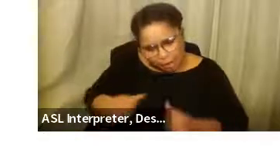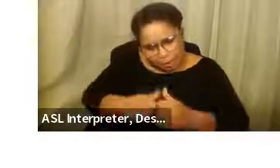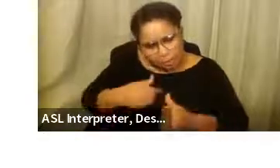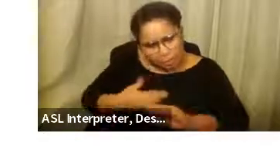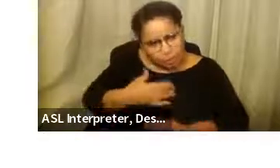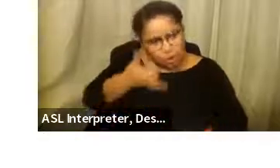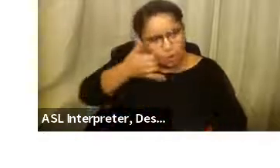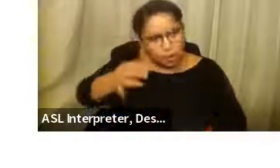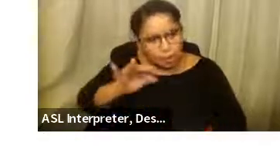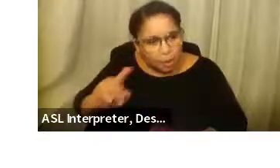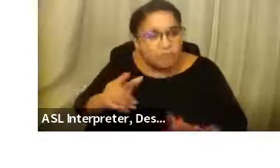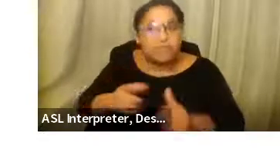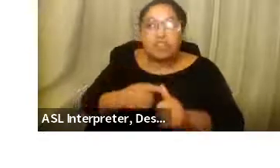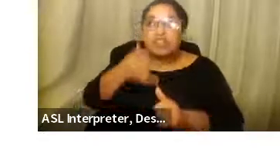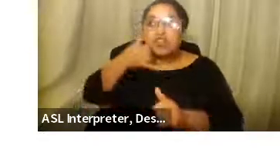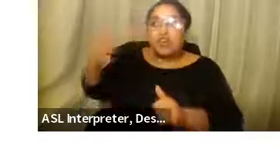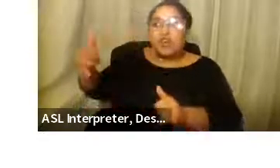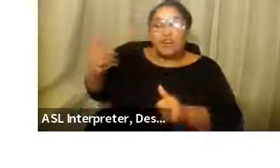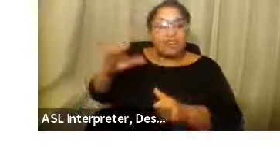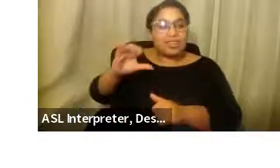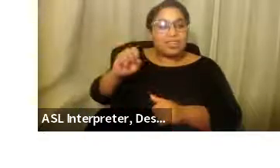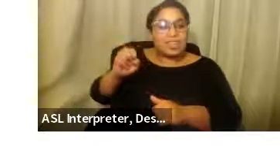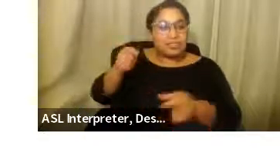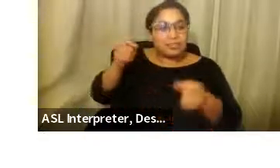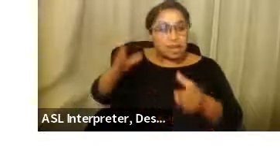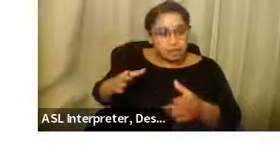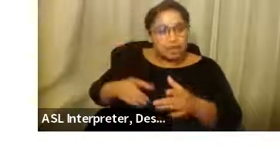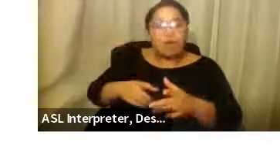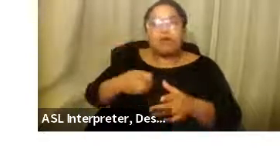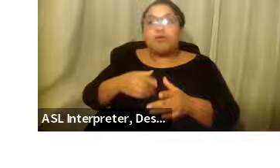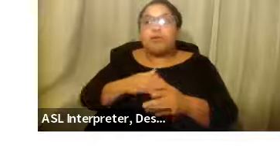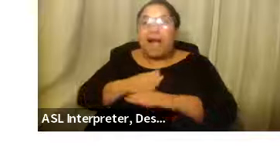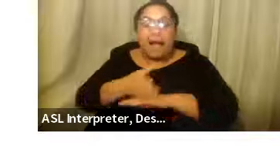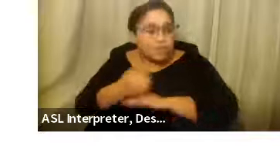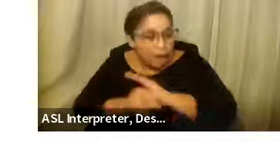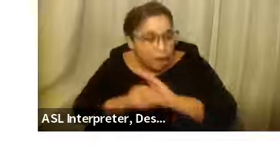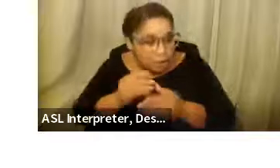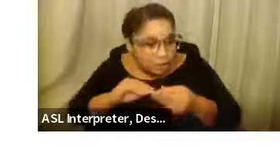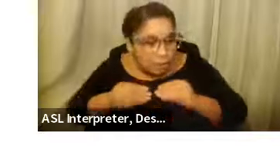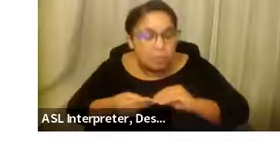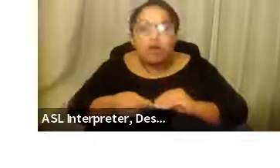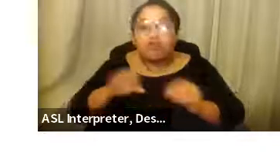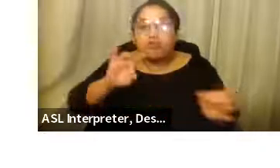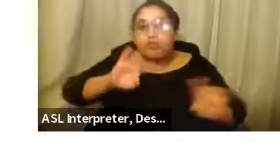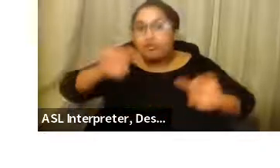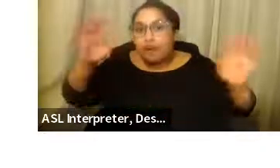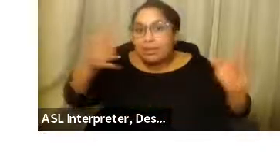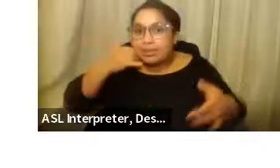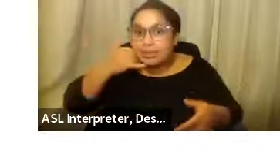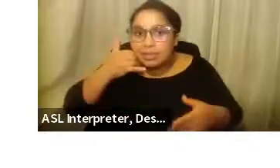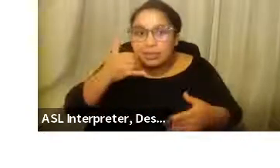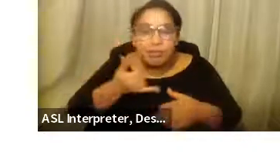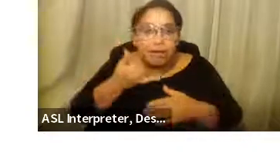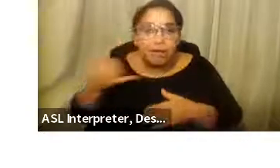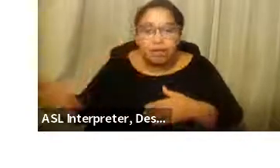case manager and after hours number, the 24-hour crisis line, before they call 911, because we have